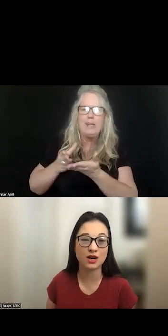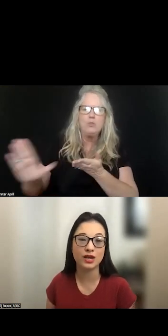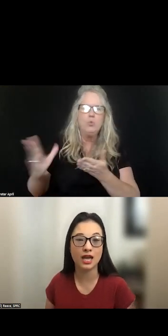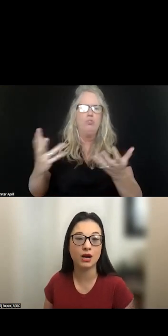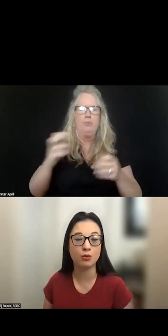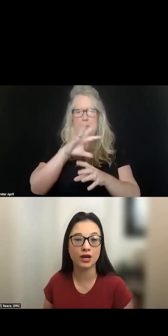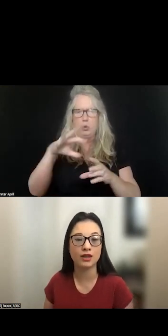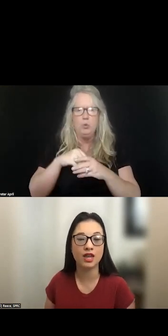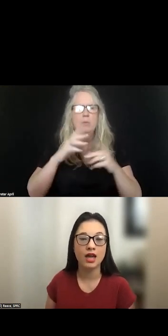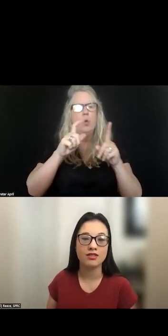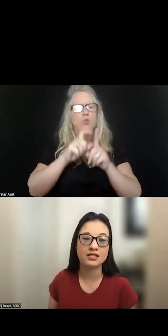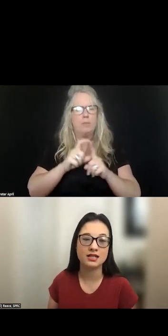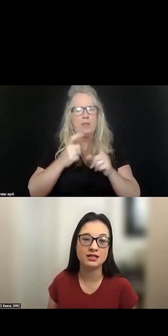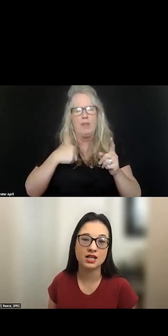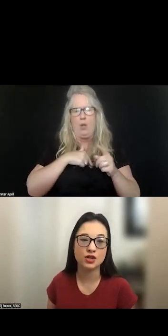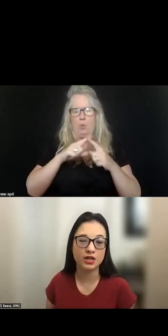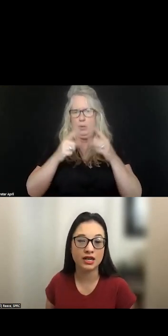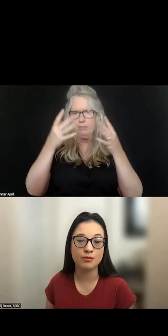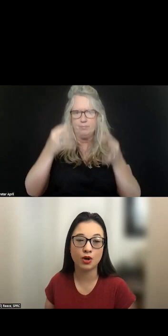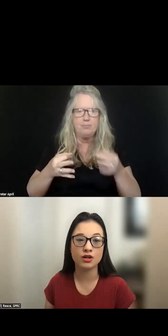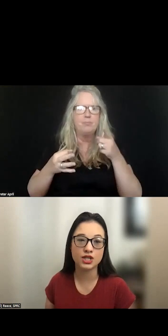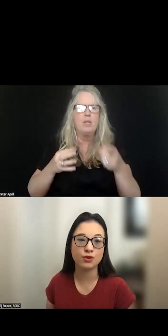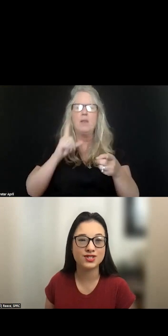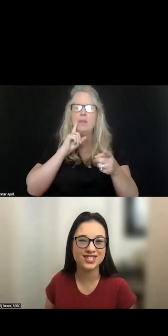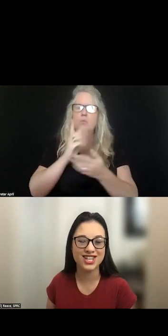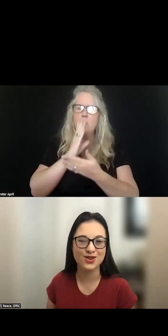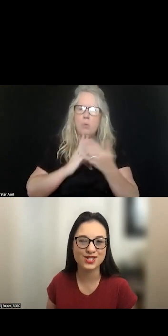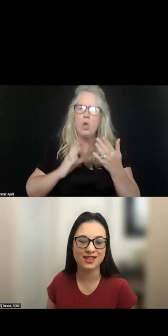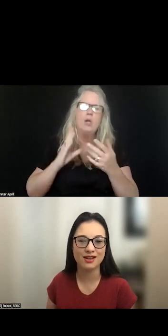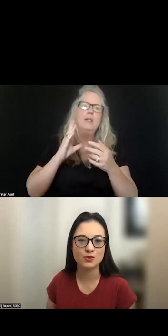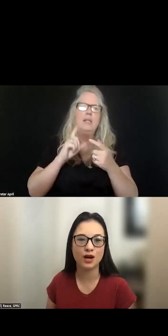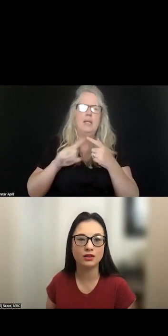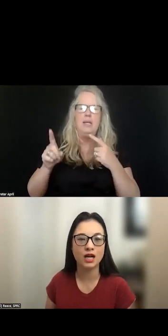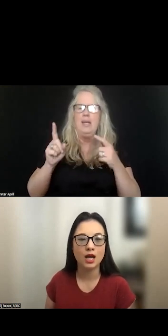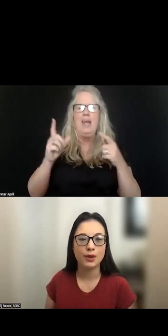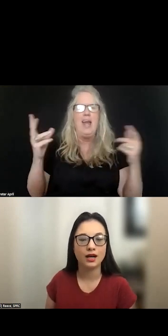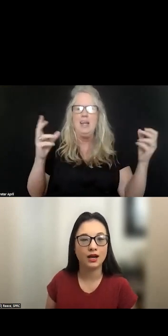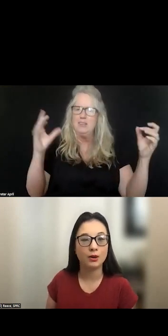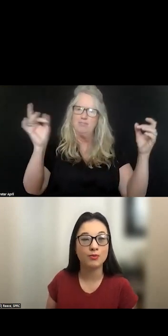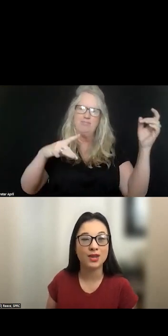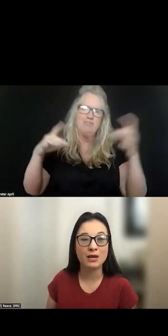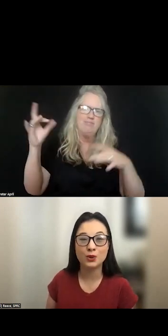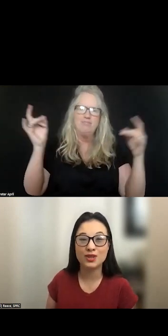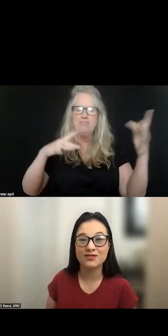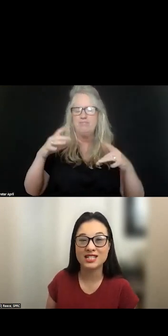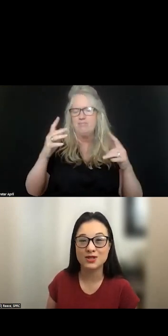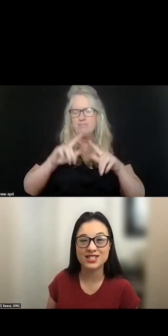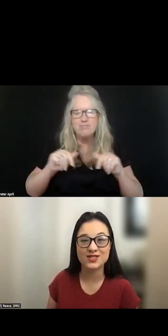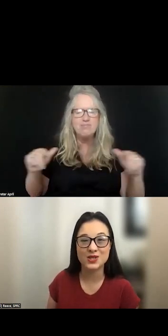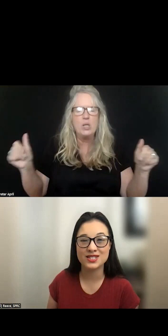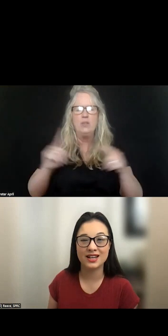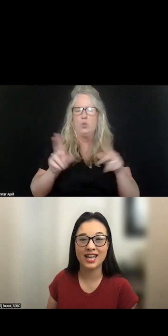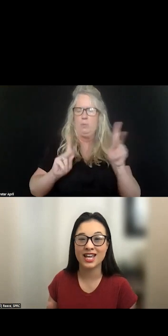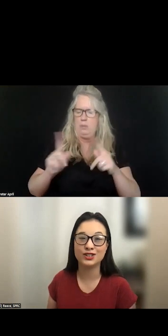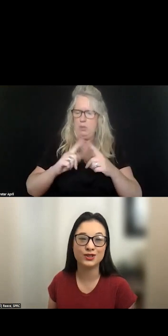terms that we came up with. And this is attributed in part to Roses in the Ocean as well. But people with lived experience